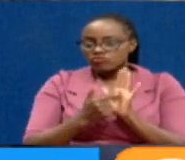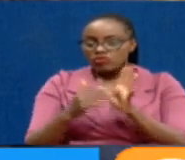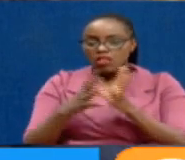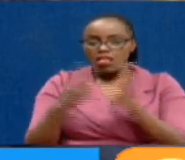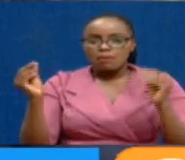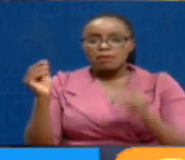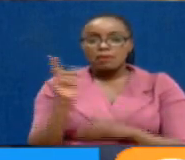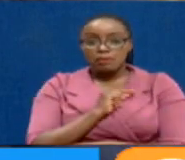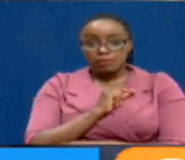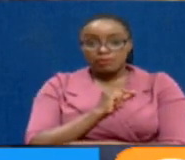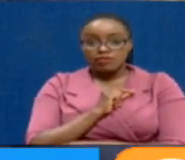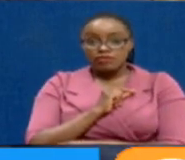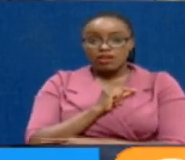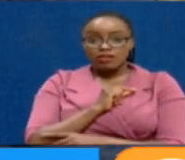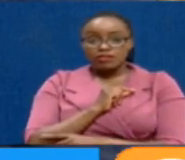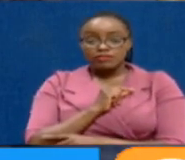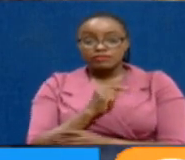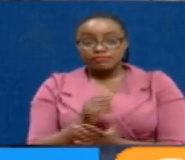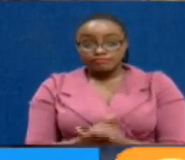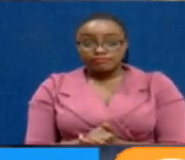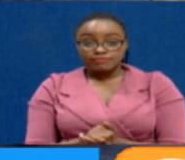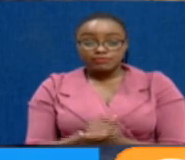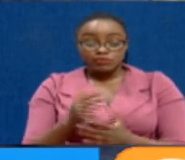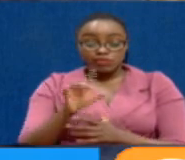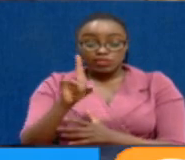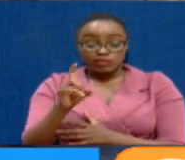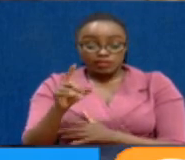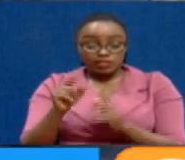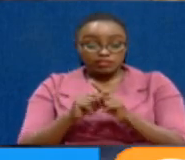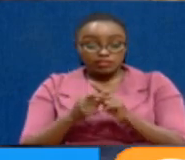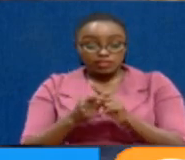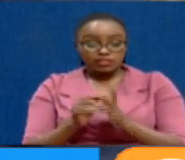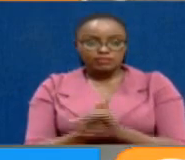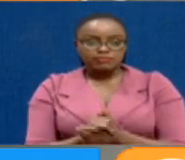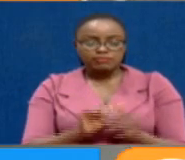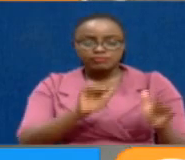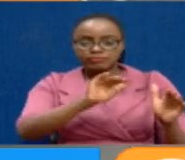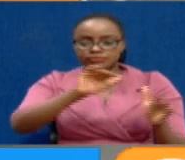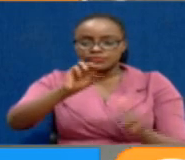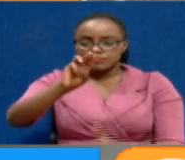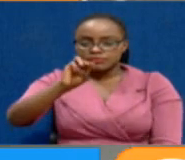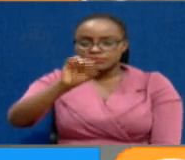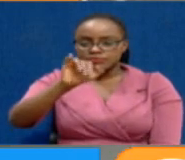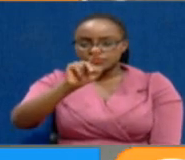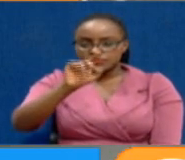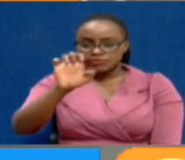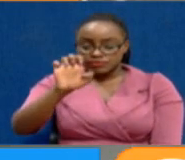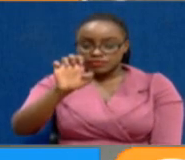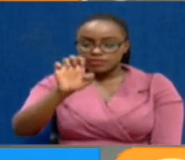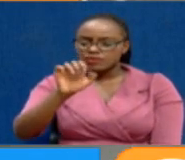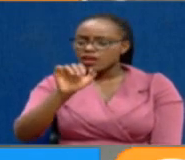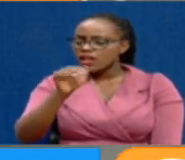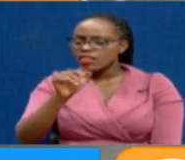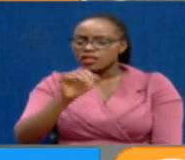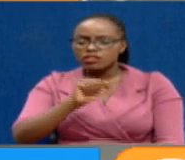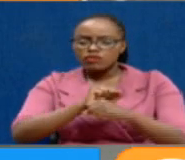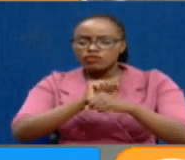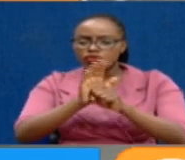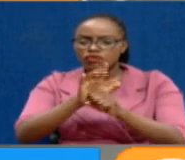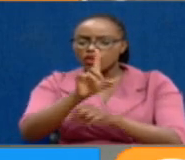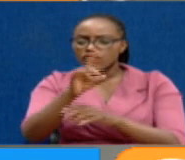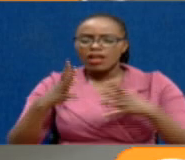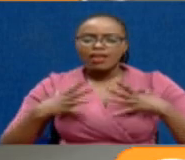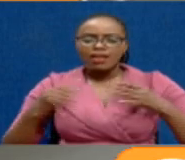disappeared. That is what has been defined as recovery. Mm. Yes. Mike Etemez says, good evening, Trevor. How does COVID-19